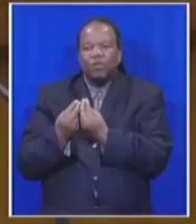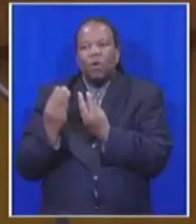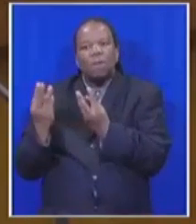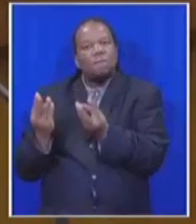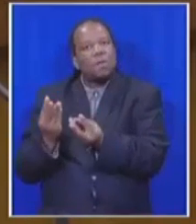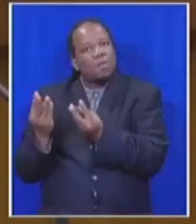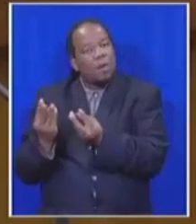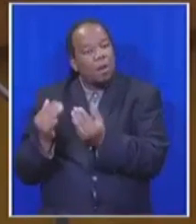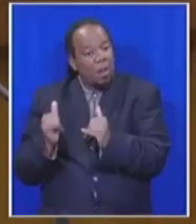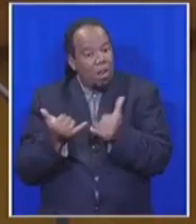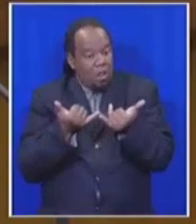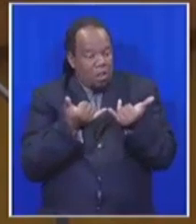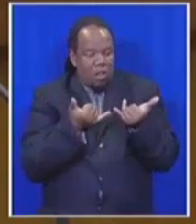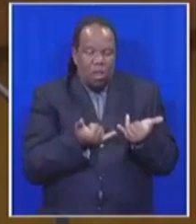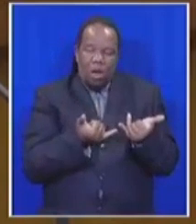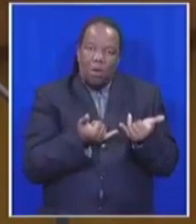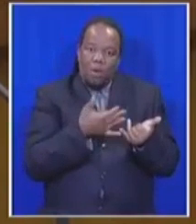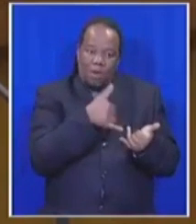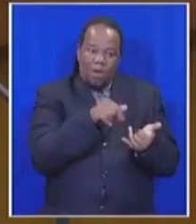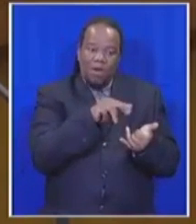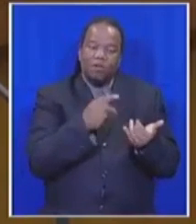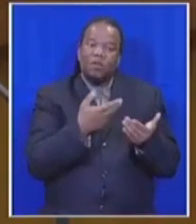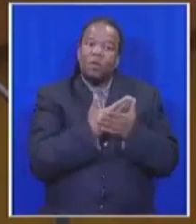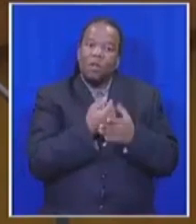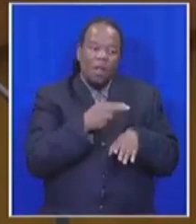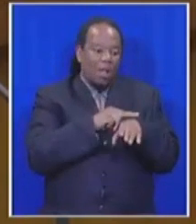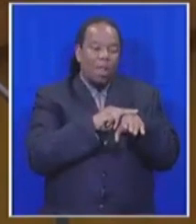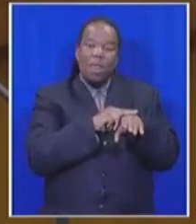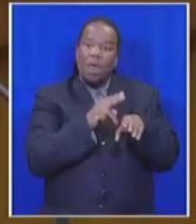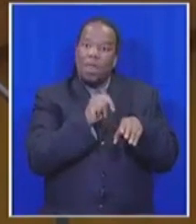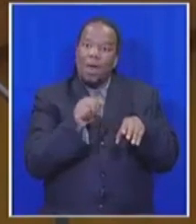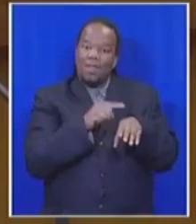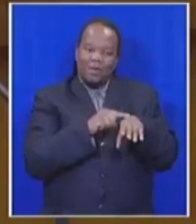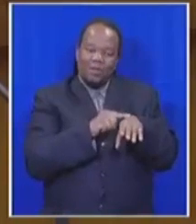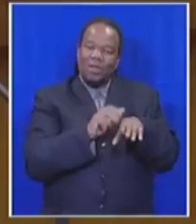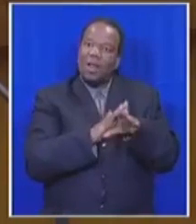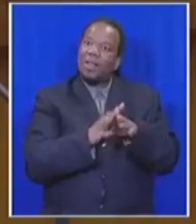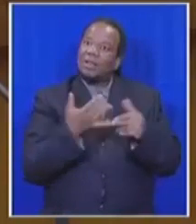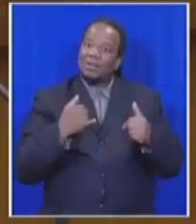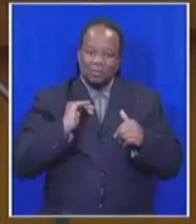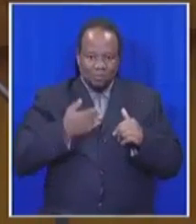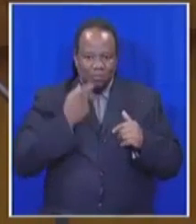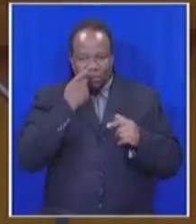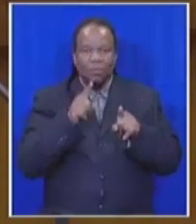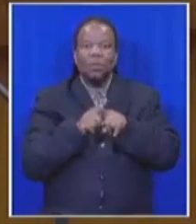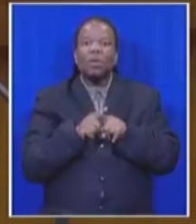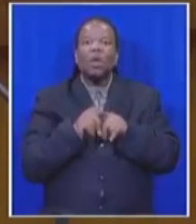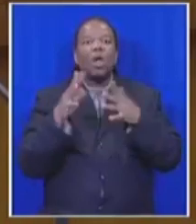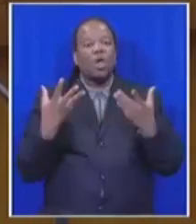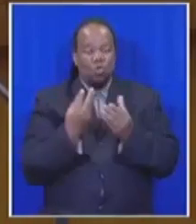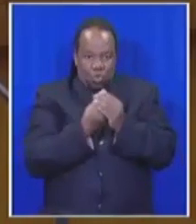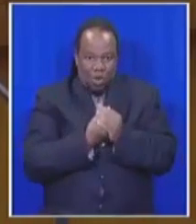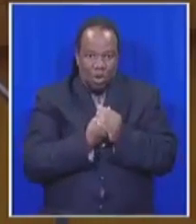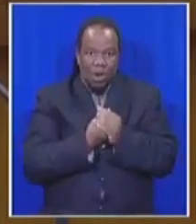strategic objective has always been to build a non-racial, non-sexist, united, prosperous, and democratic society. Let